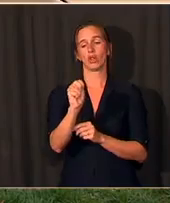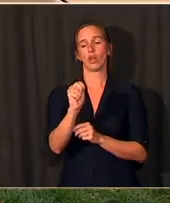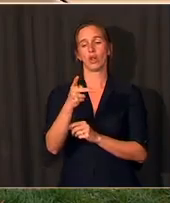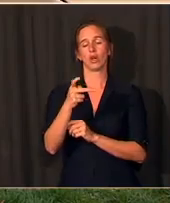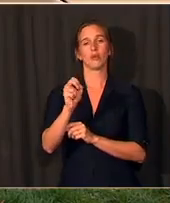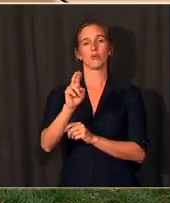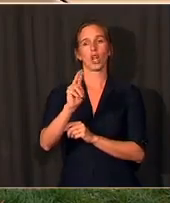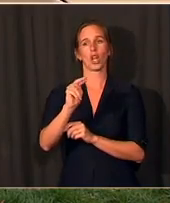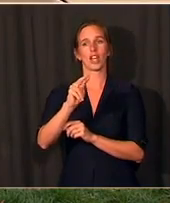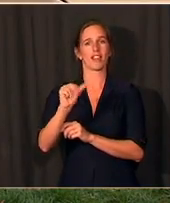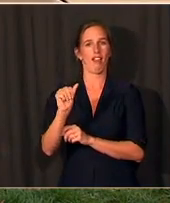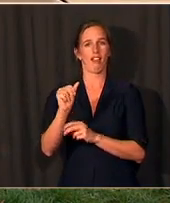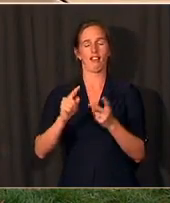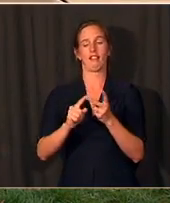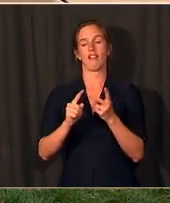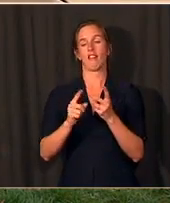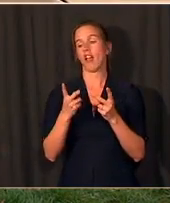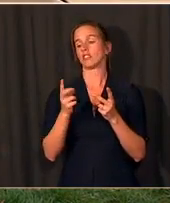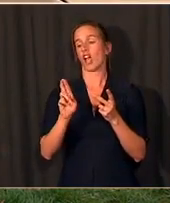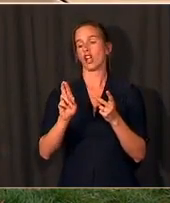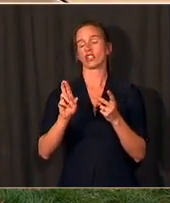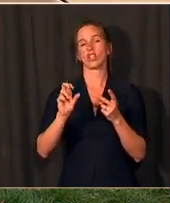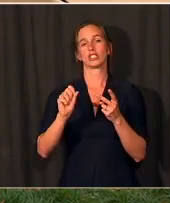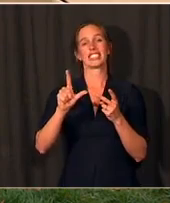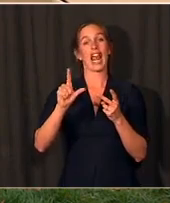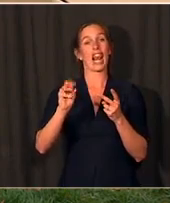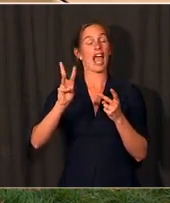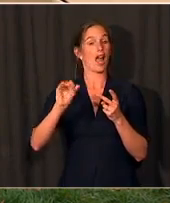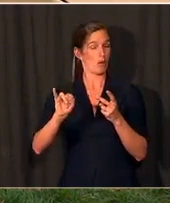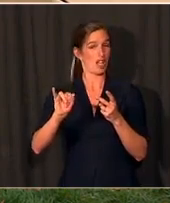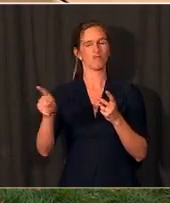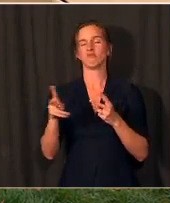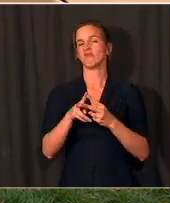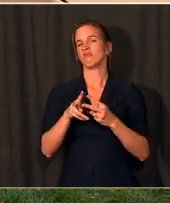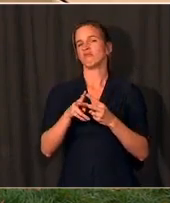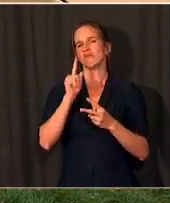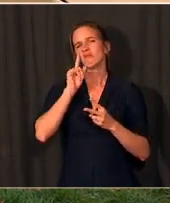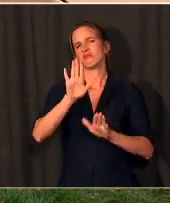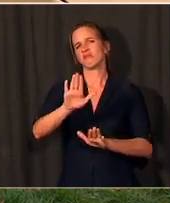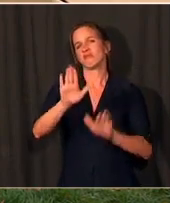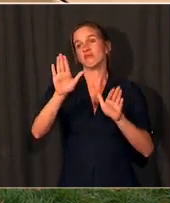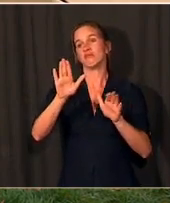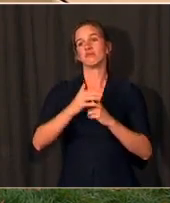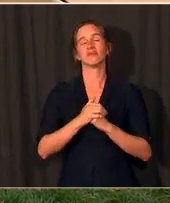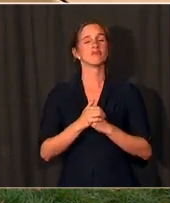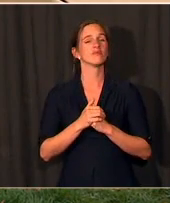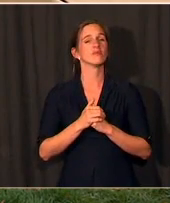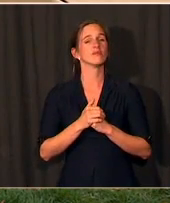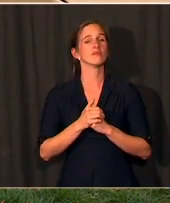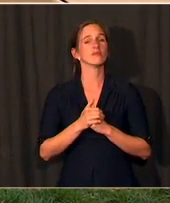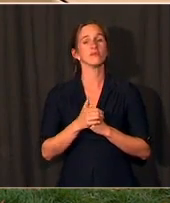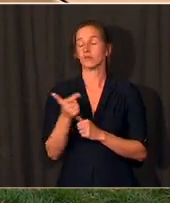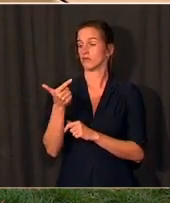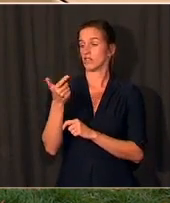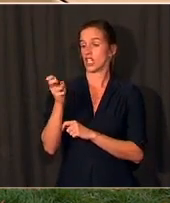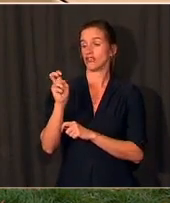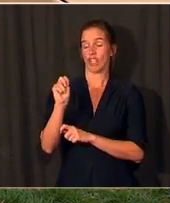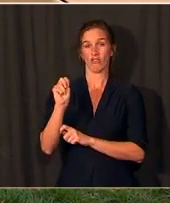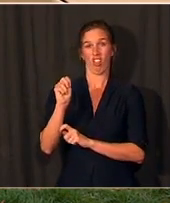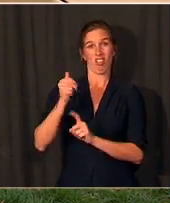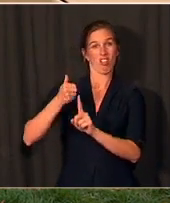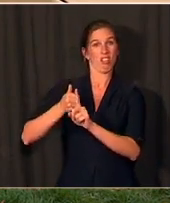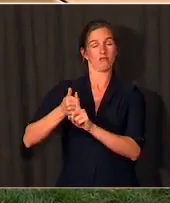Slaoui have been incredible. The general is really getting started right now, but he's really, what we don't know and what people don't know,